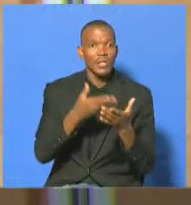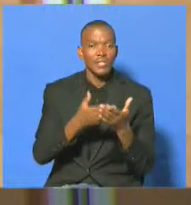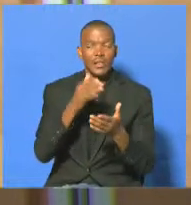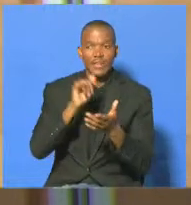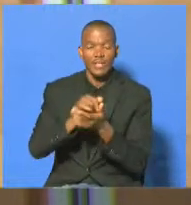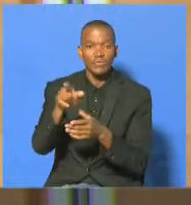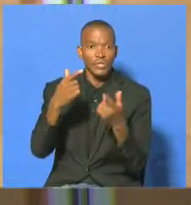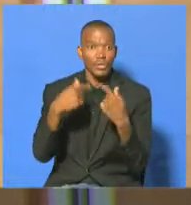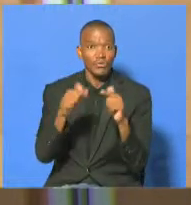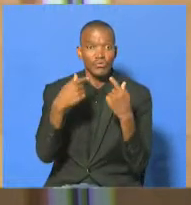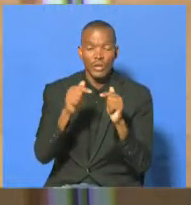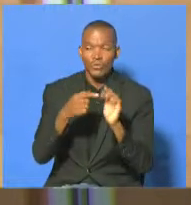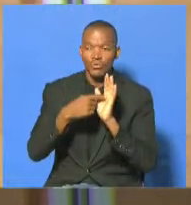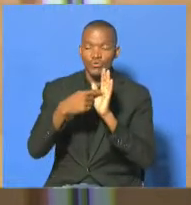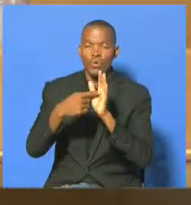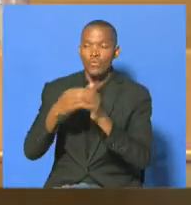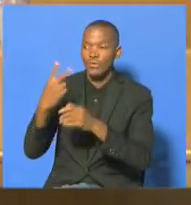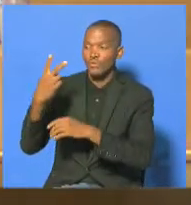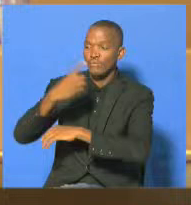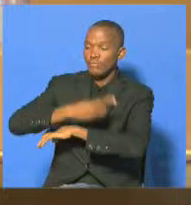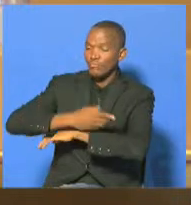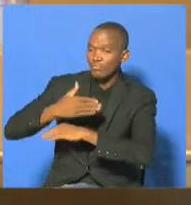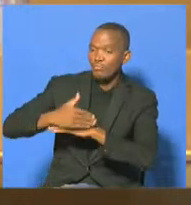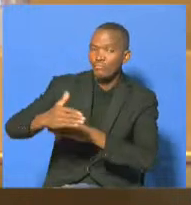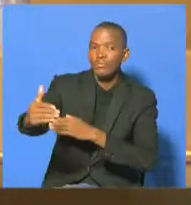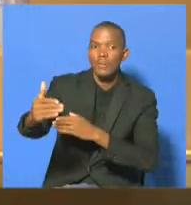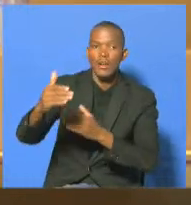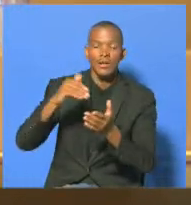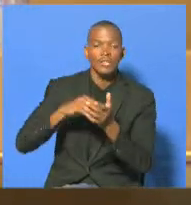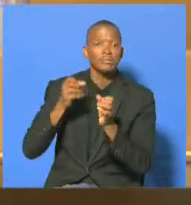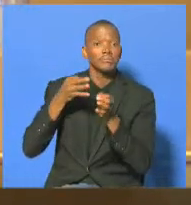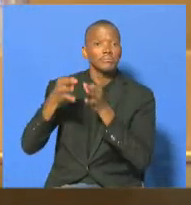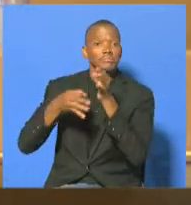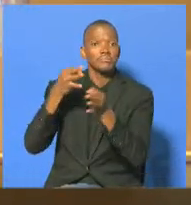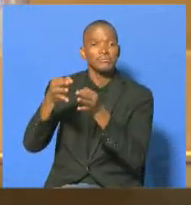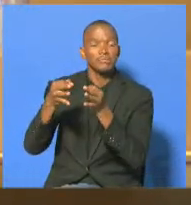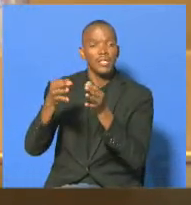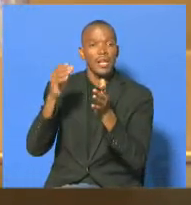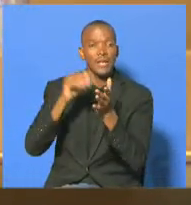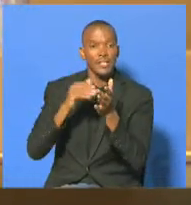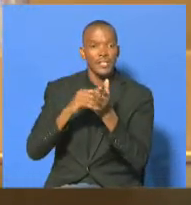will try to show over the next 2 days. Responsible and sustainable